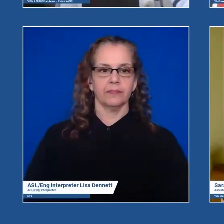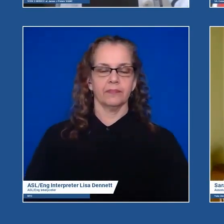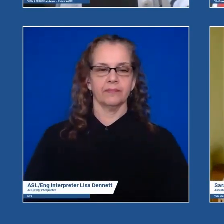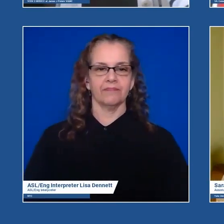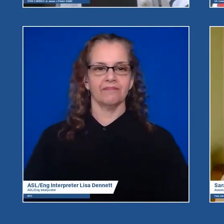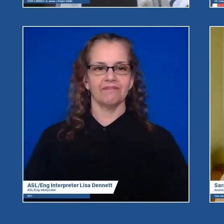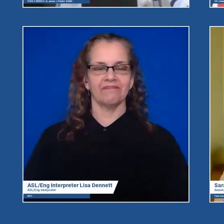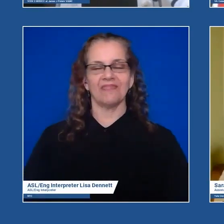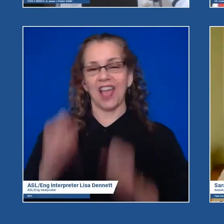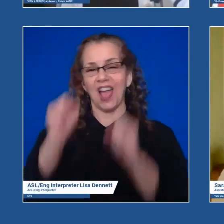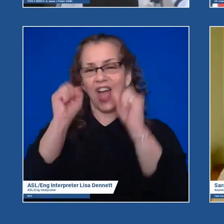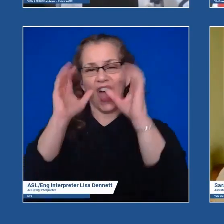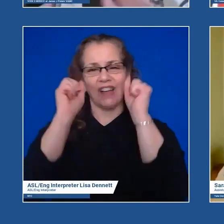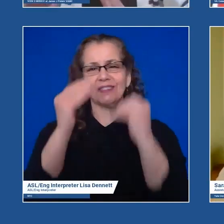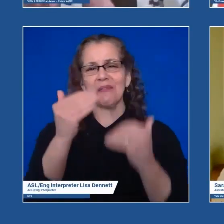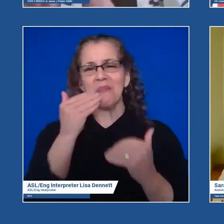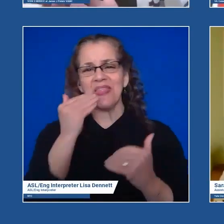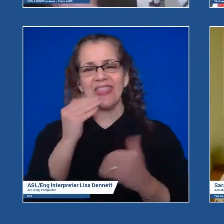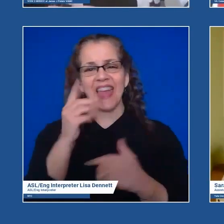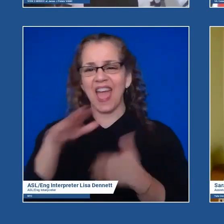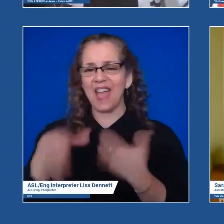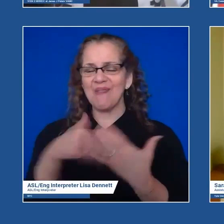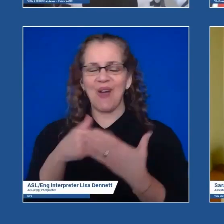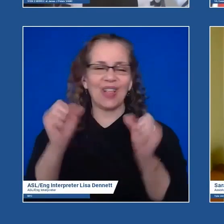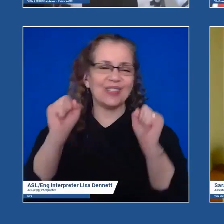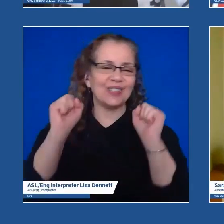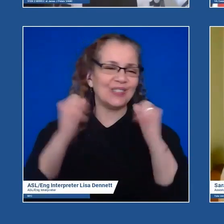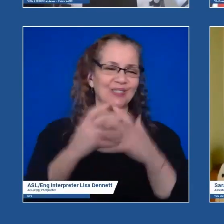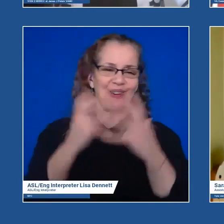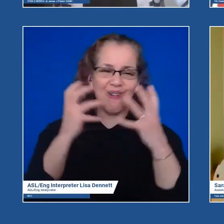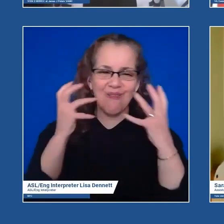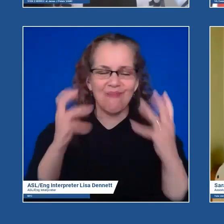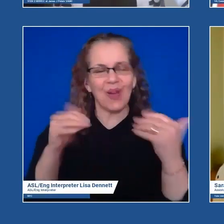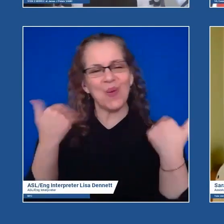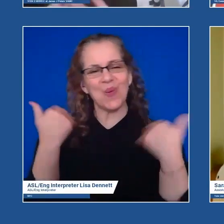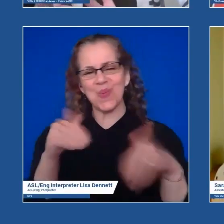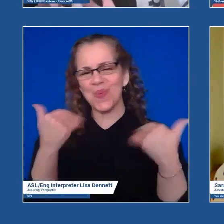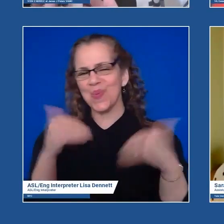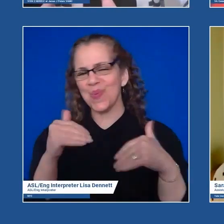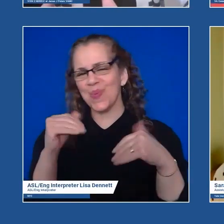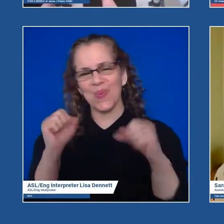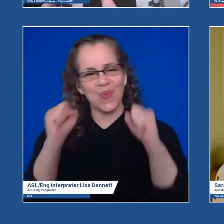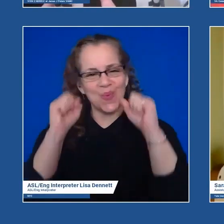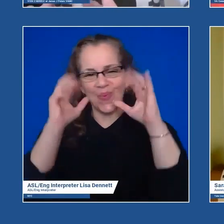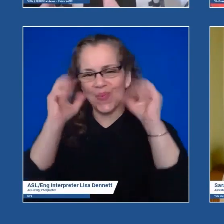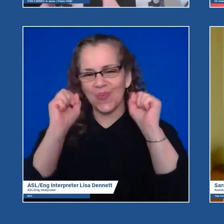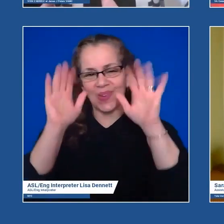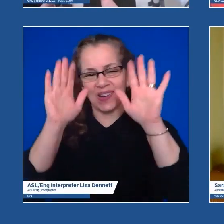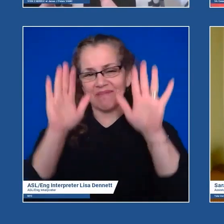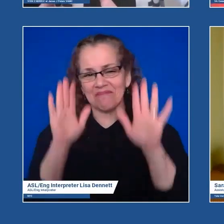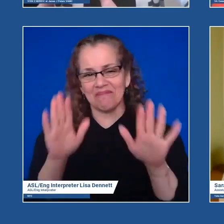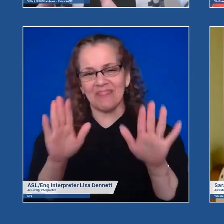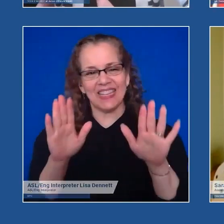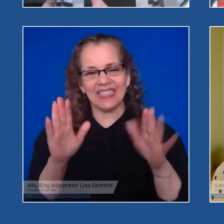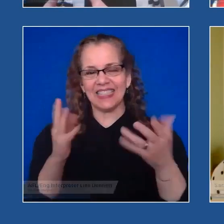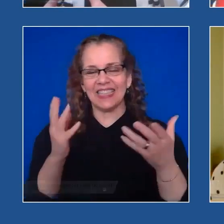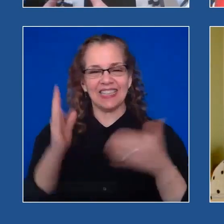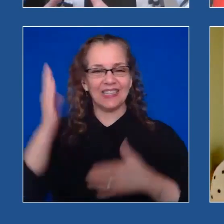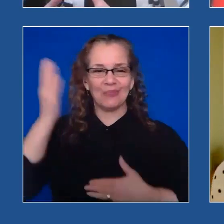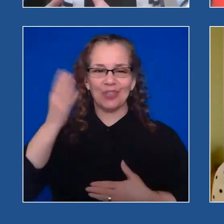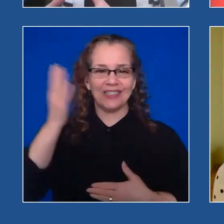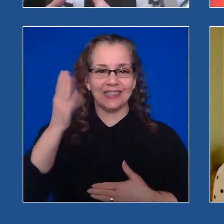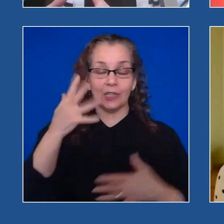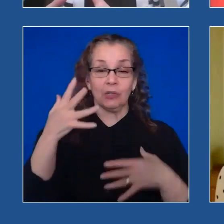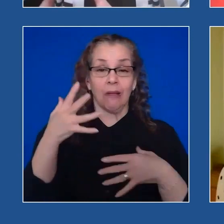Awesome. Thank you all so much. What an incredible line of presentations. Consolidating a presentation into such a